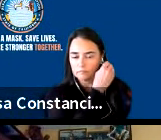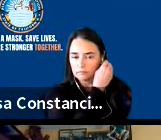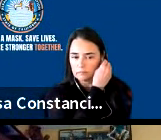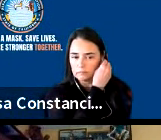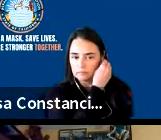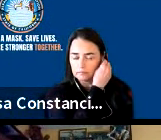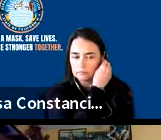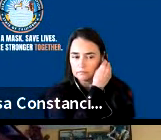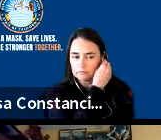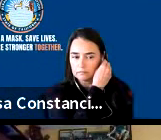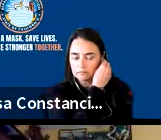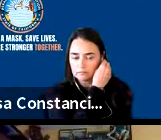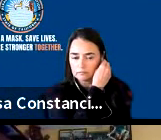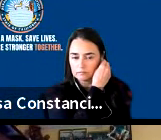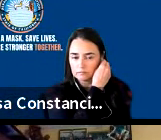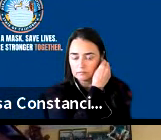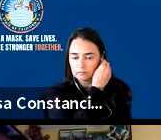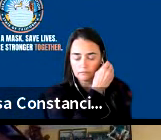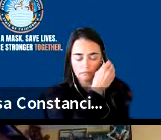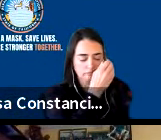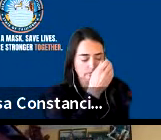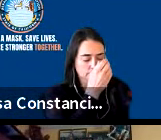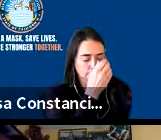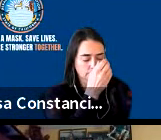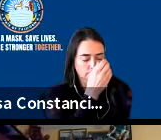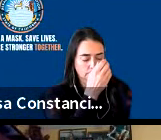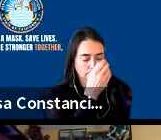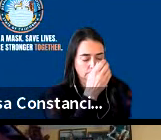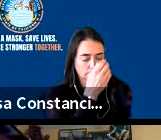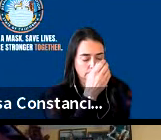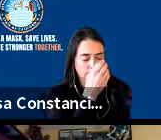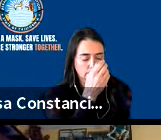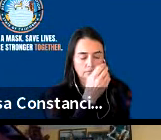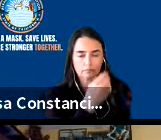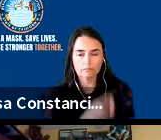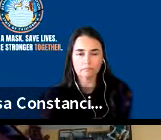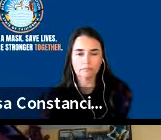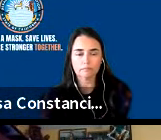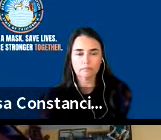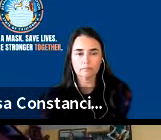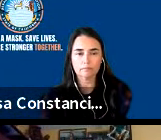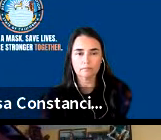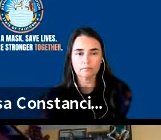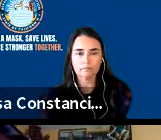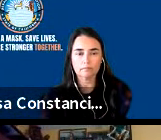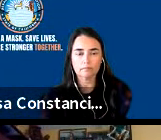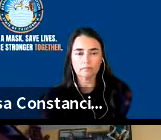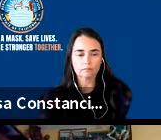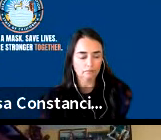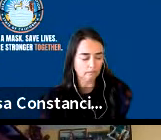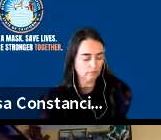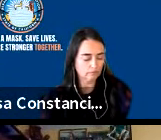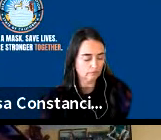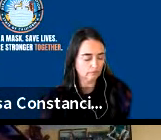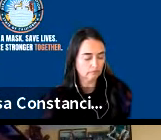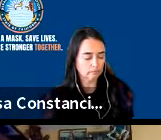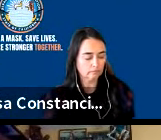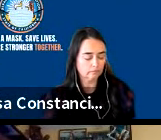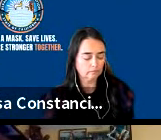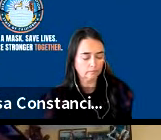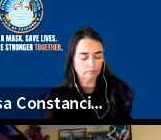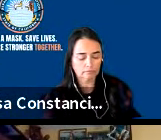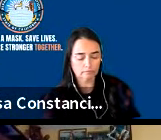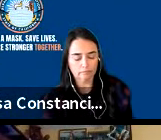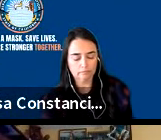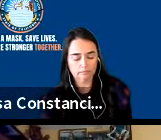it's administered to. So for those network providers, we will be able to provide much greater granularity of data